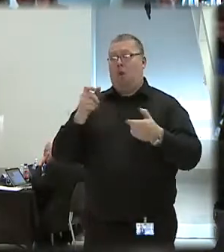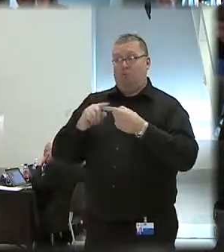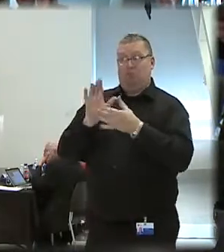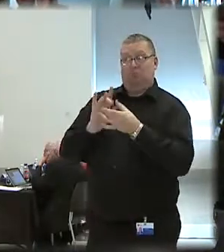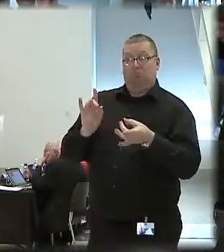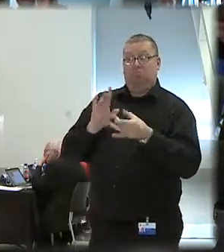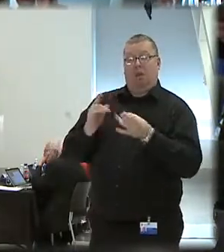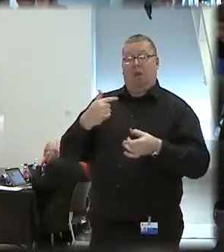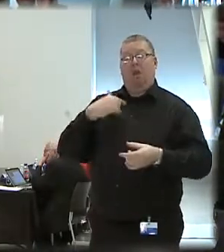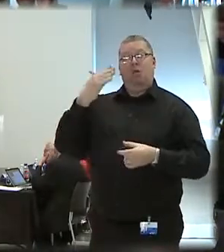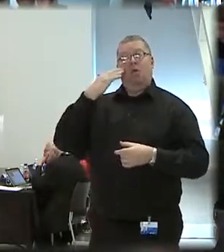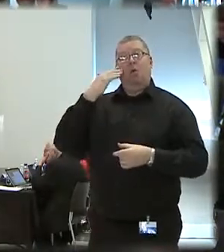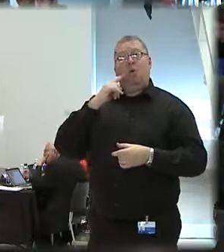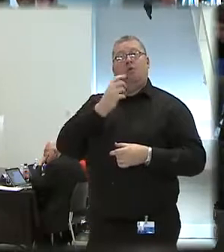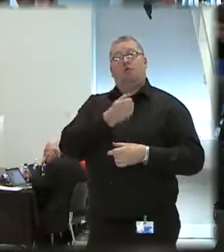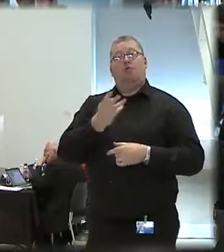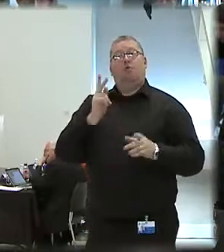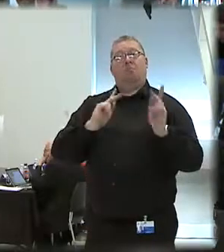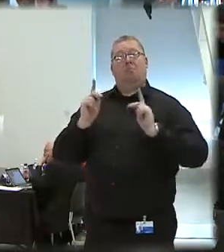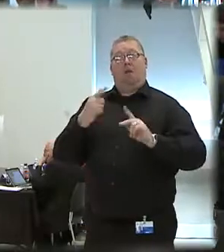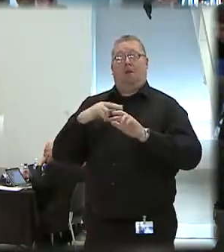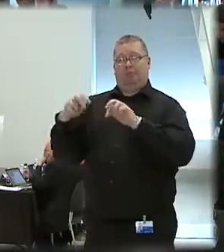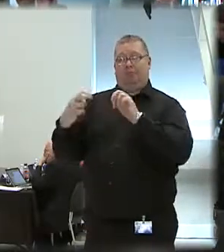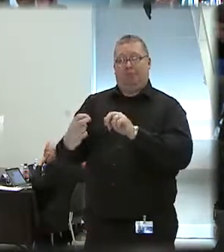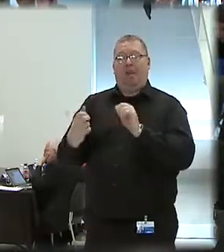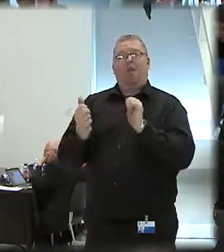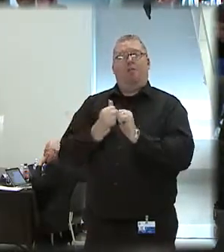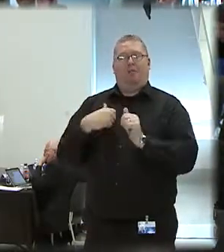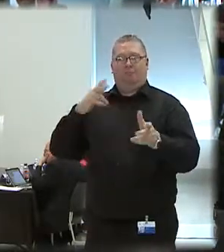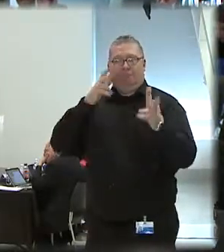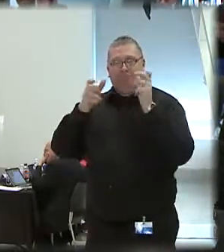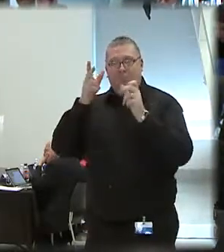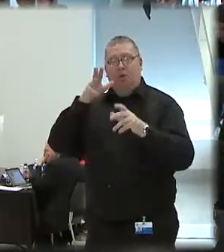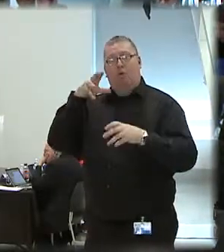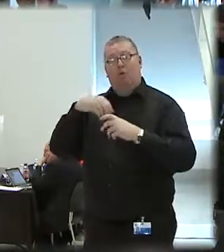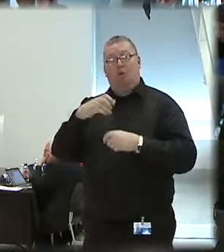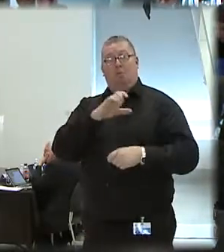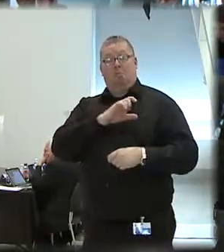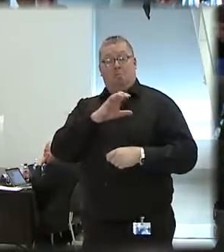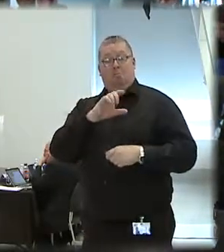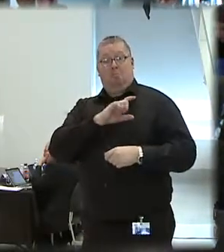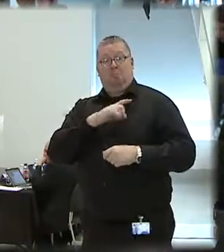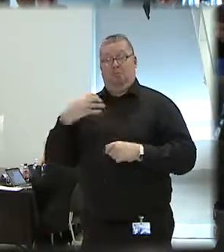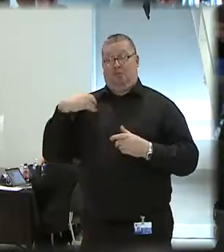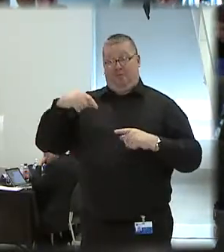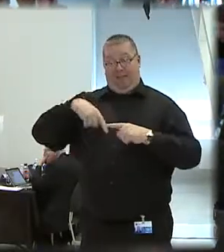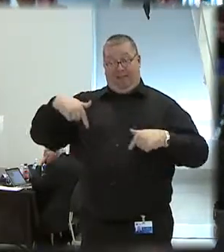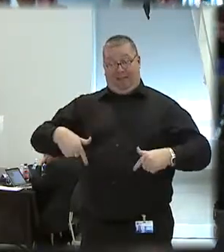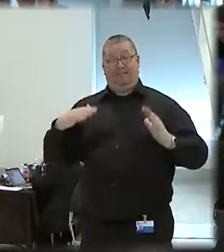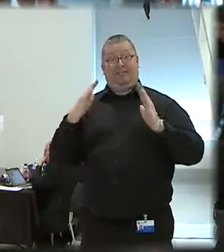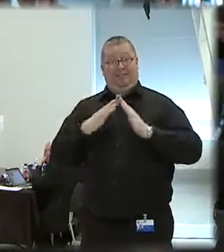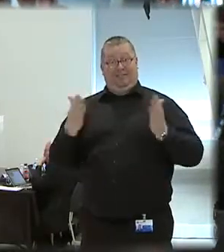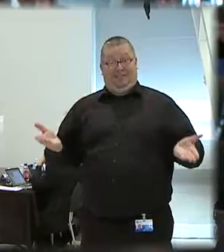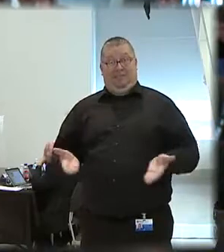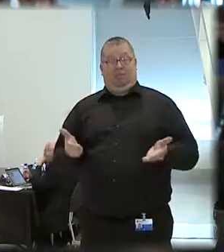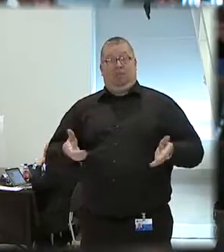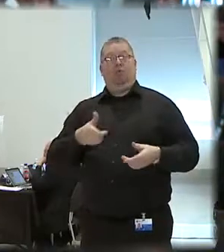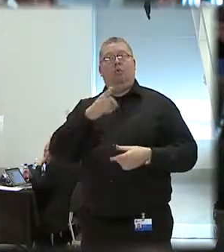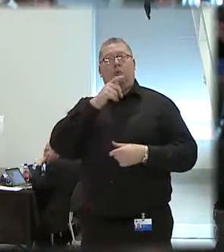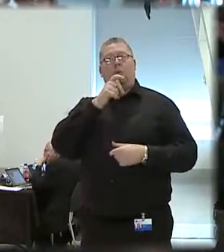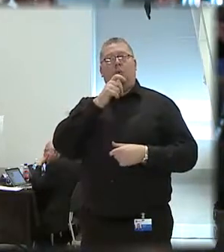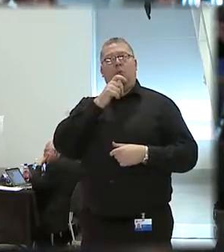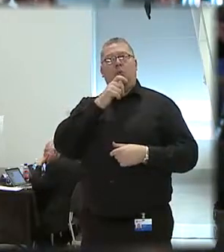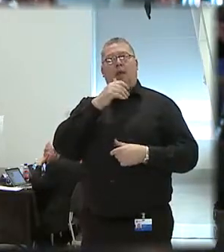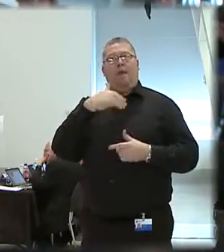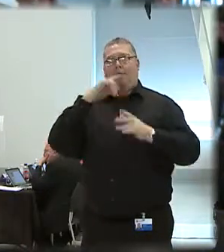are a number of folks that I have sat in the room with and listened to, including the police chief in this city, who have put out a